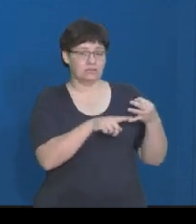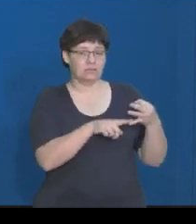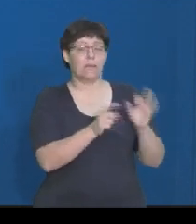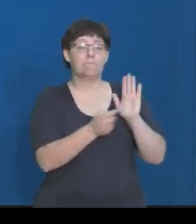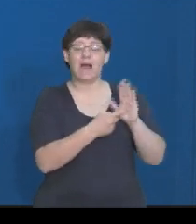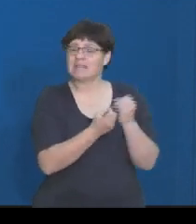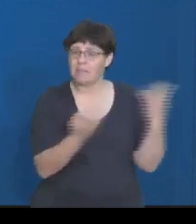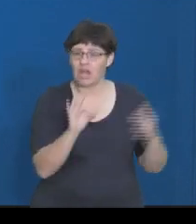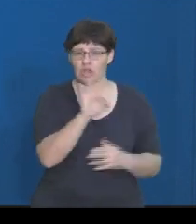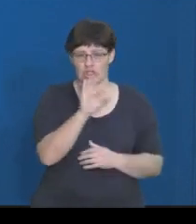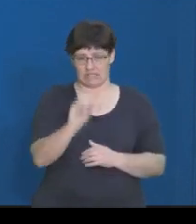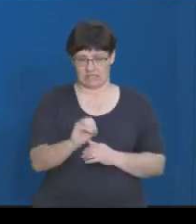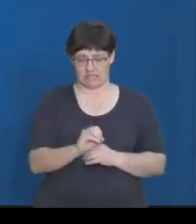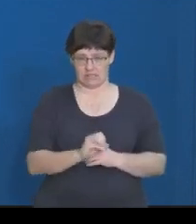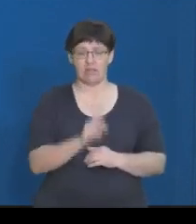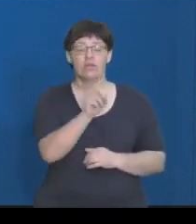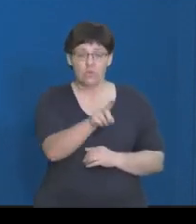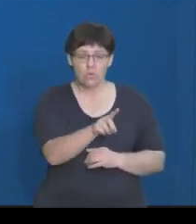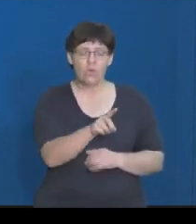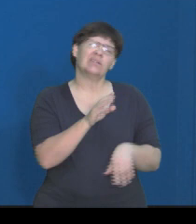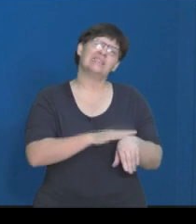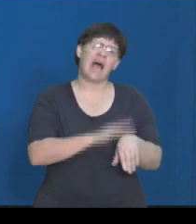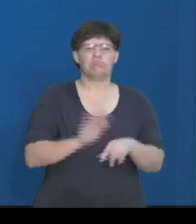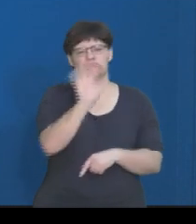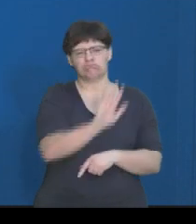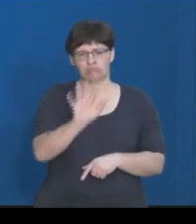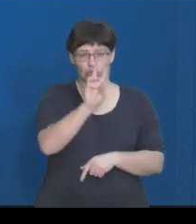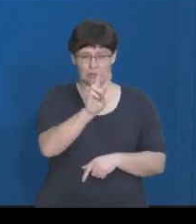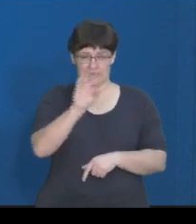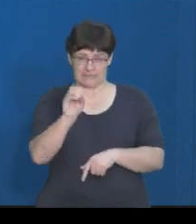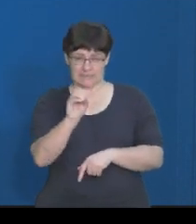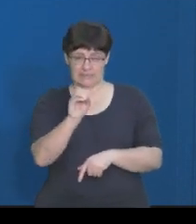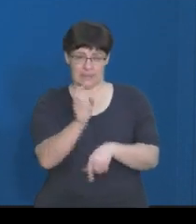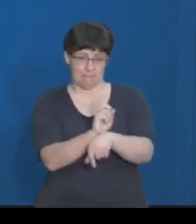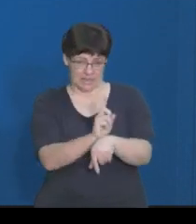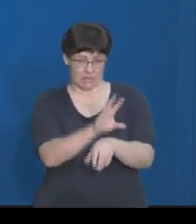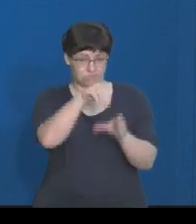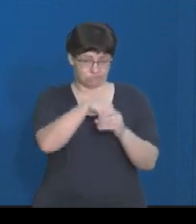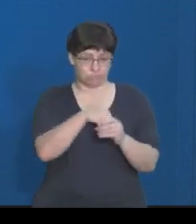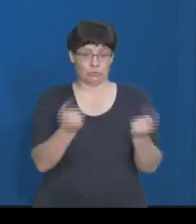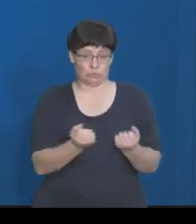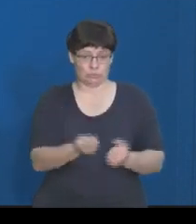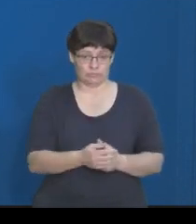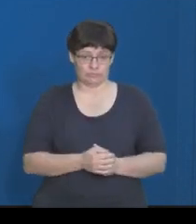30 marks, and you have to spend a maximum of 20 minutes in this section.